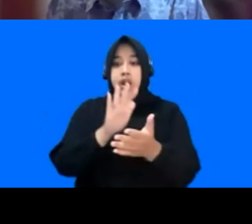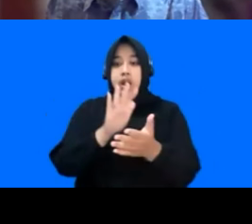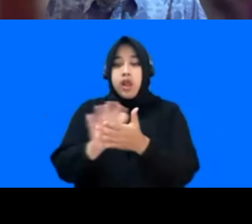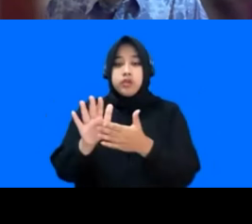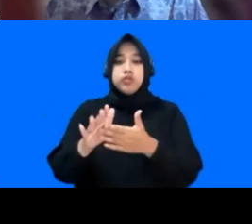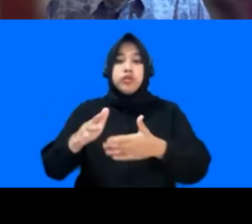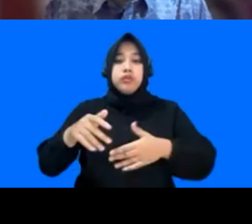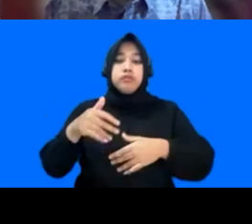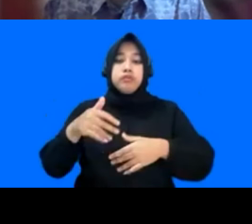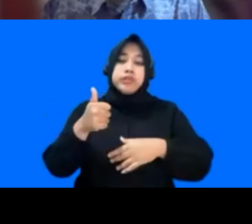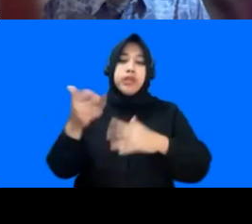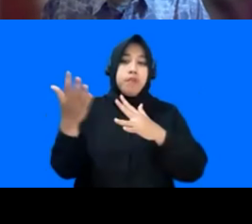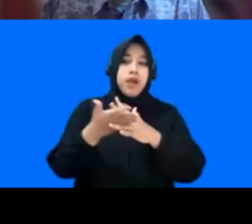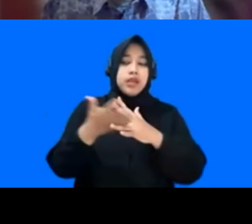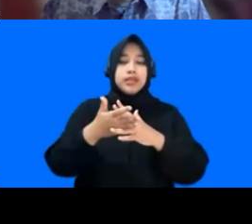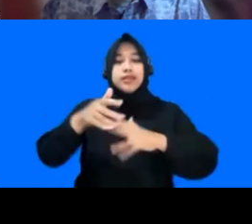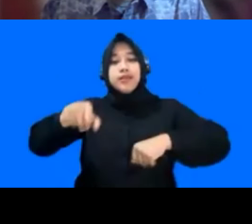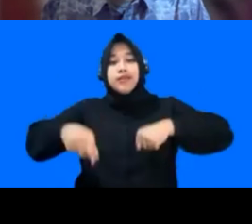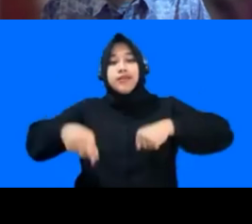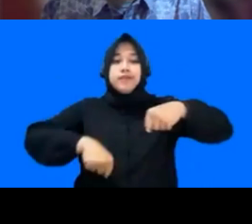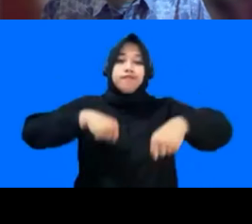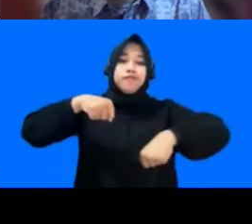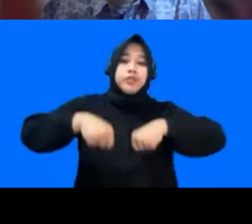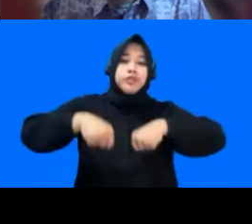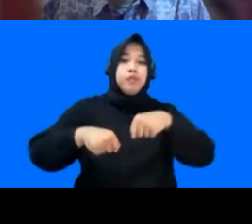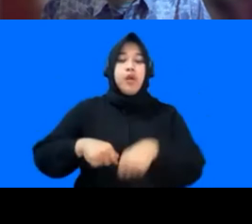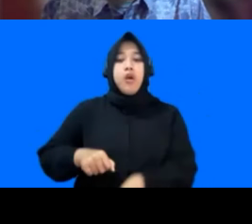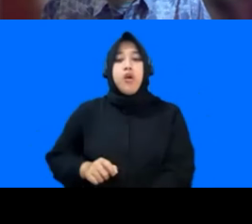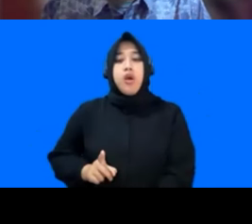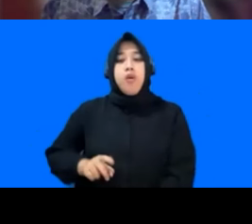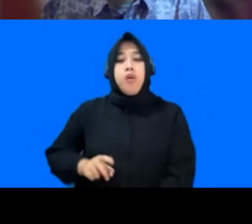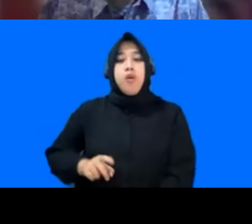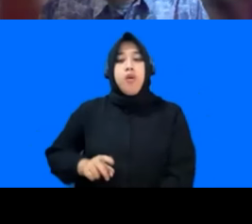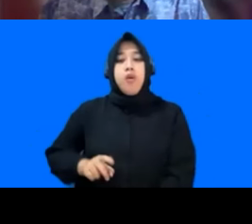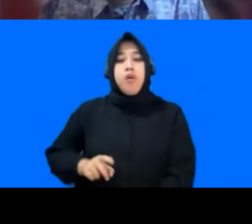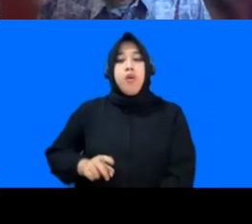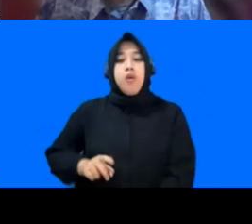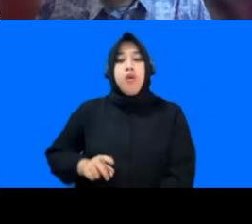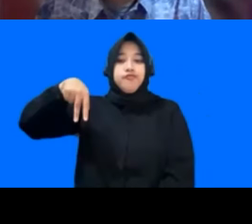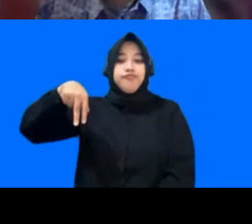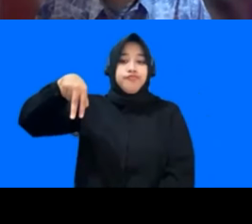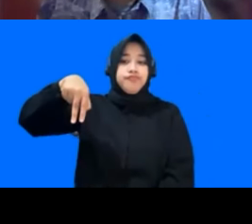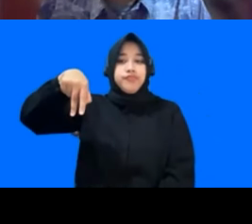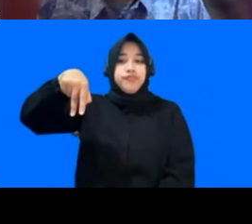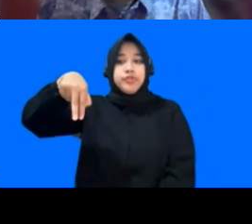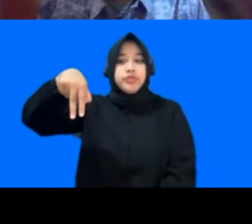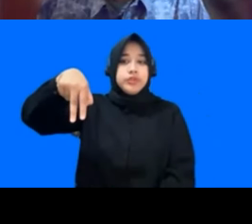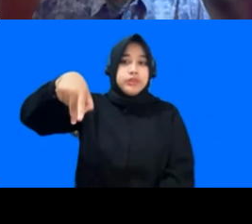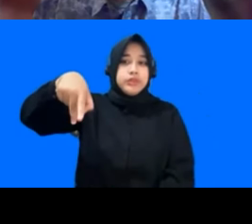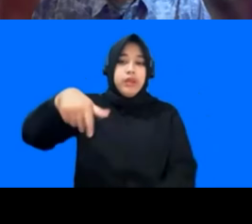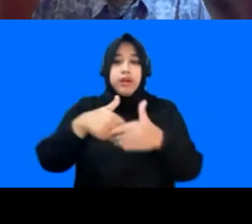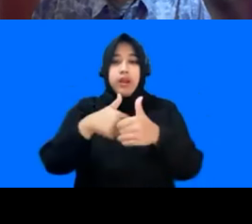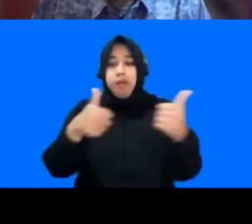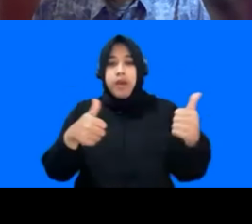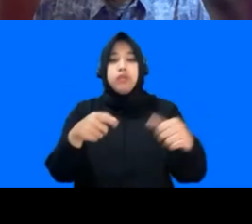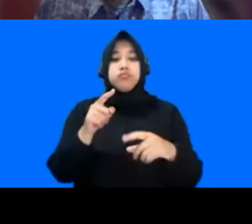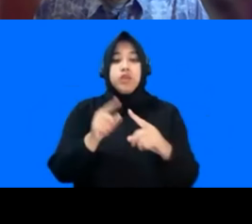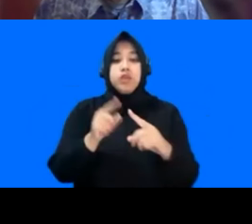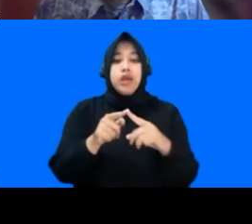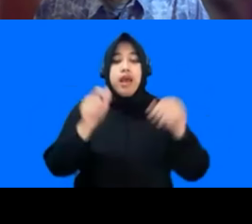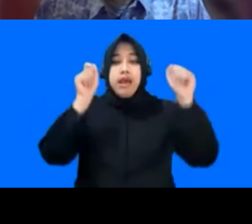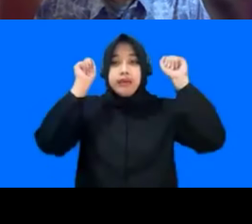successes was the campaign to get a budget from our national government, equivalent to